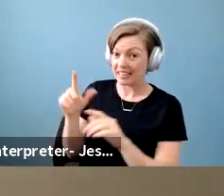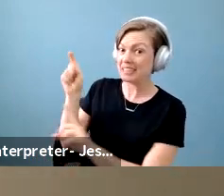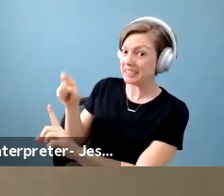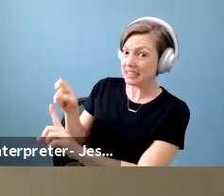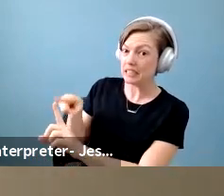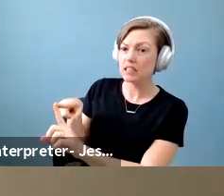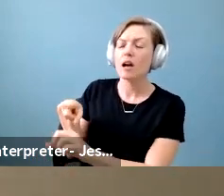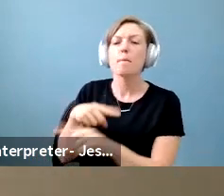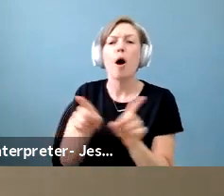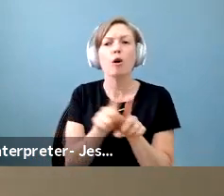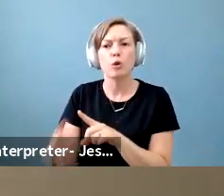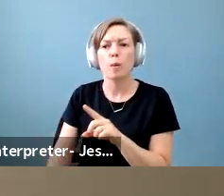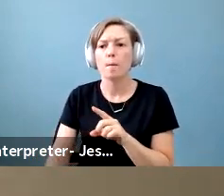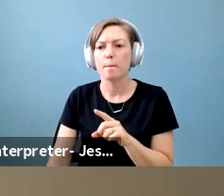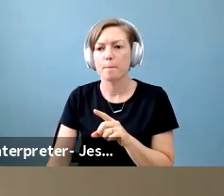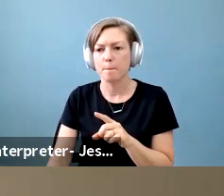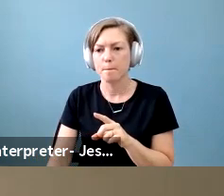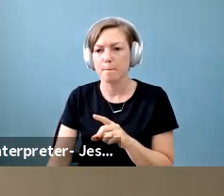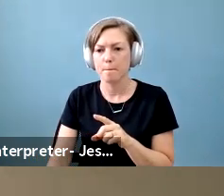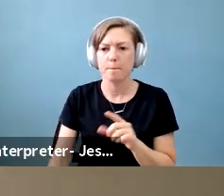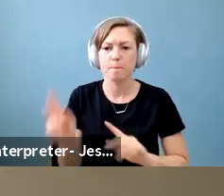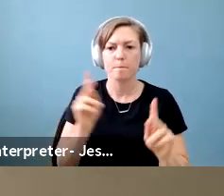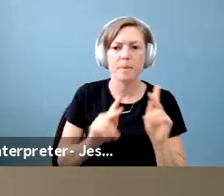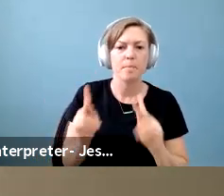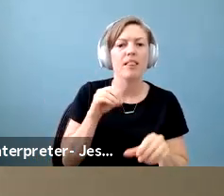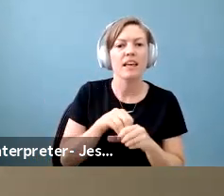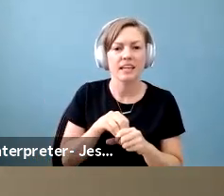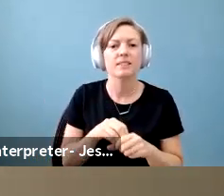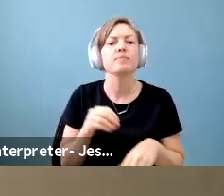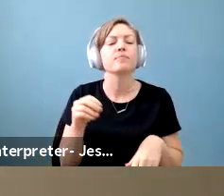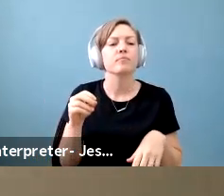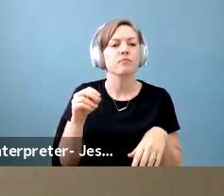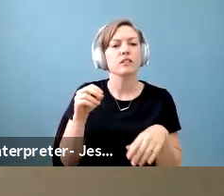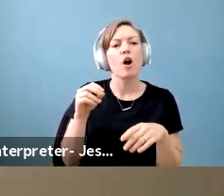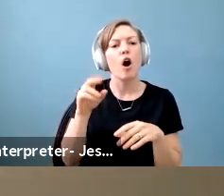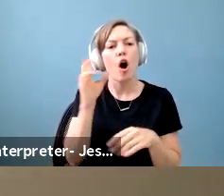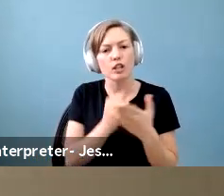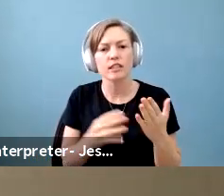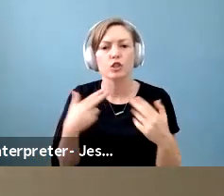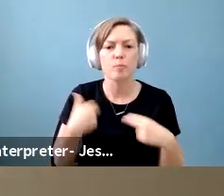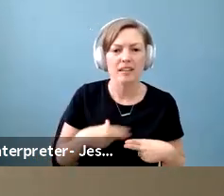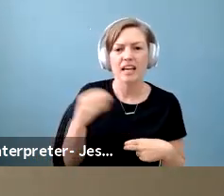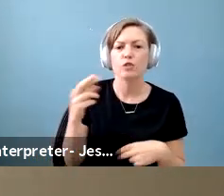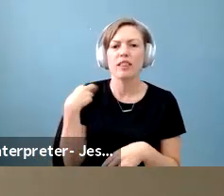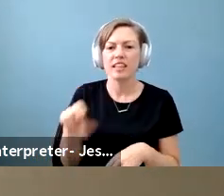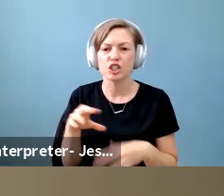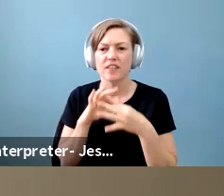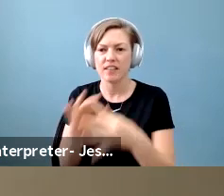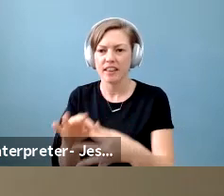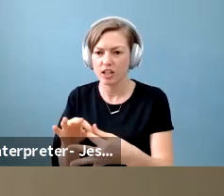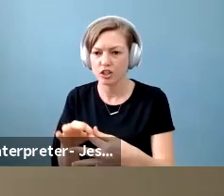also people in the arts and humanities, in bioethics, in religious affiliations,